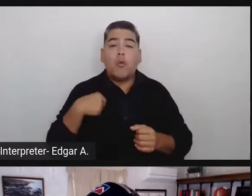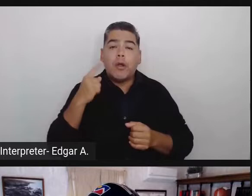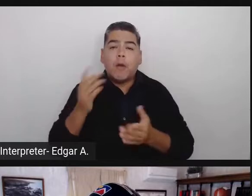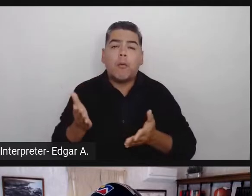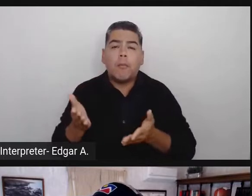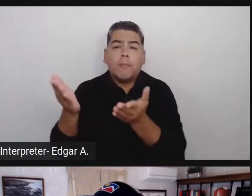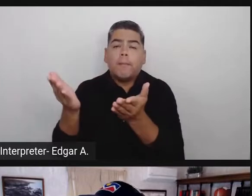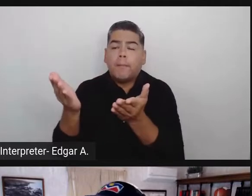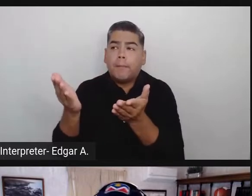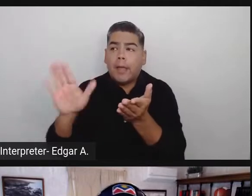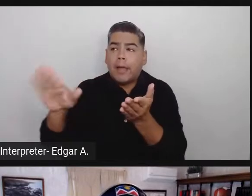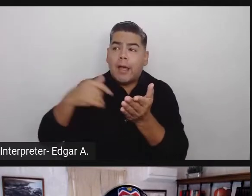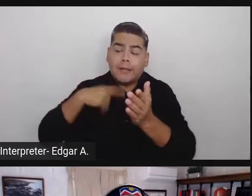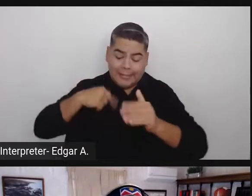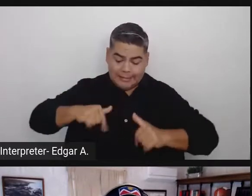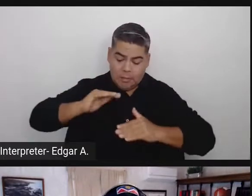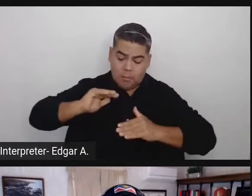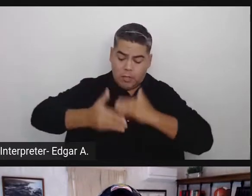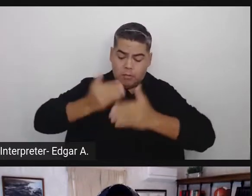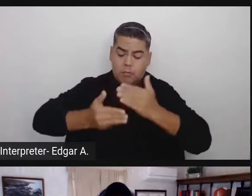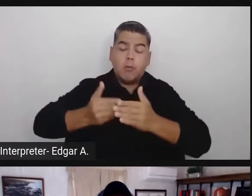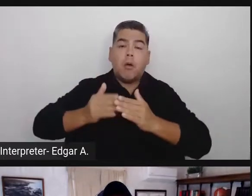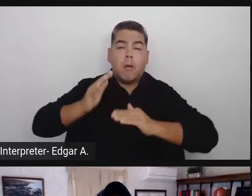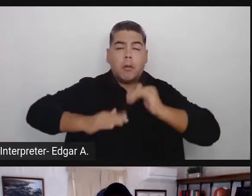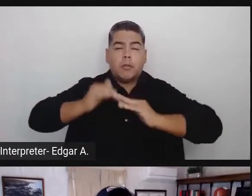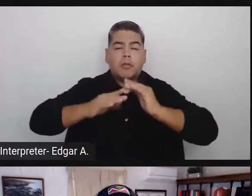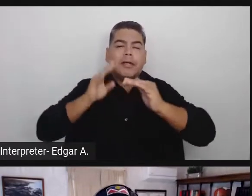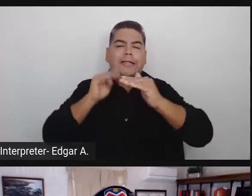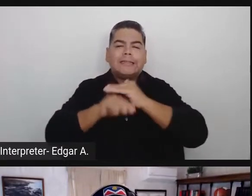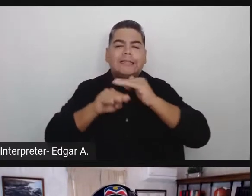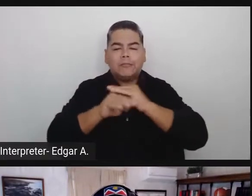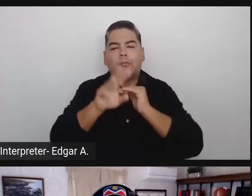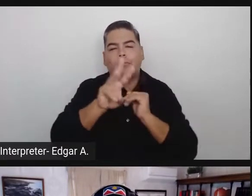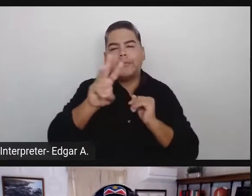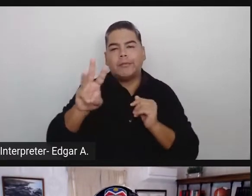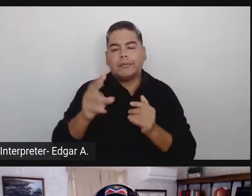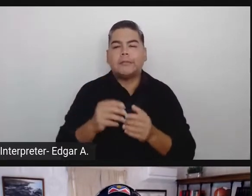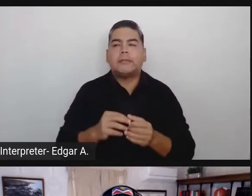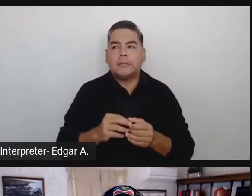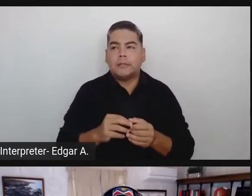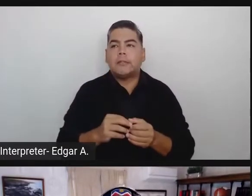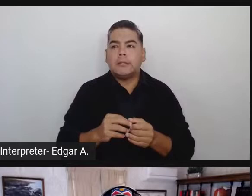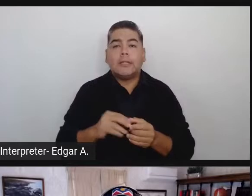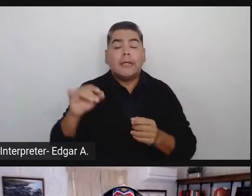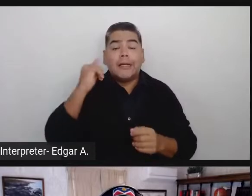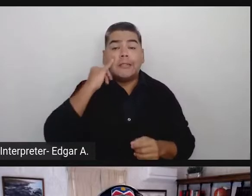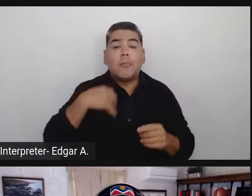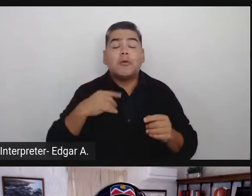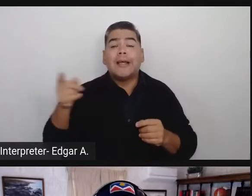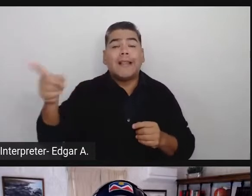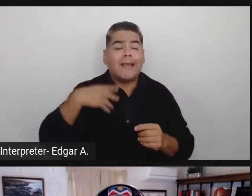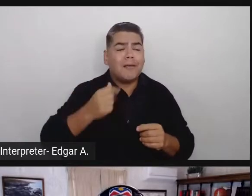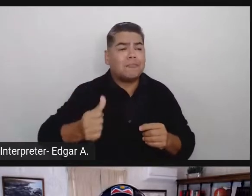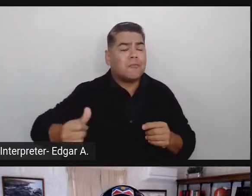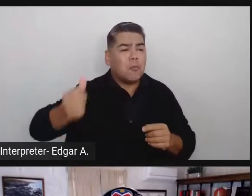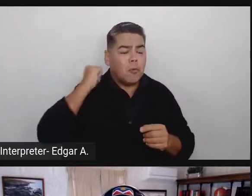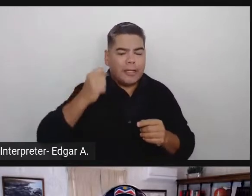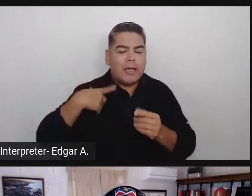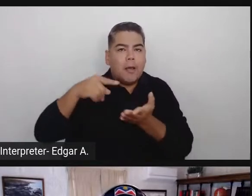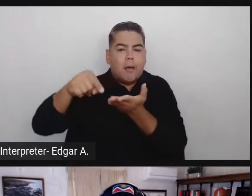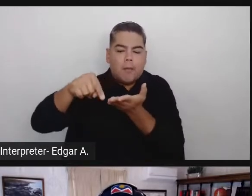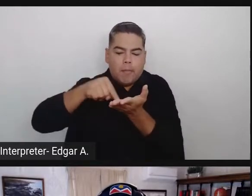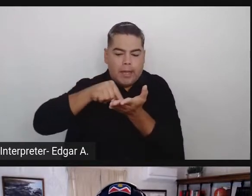our process includes building an accessible site. And if they're not willing to pay for it, we're not going to change